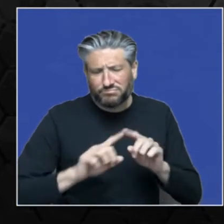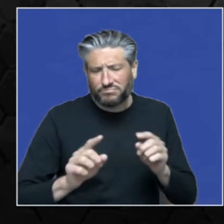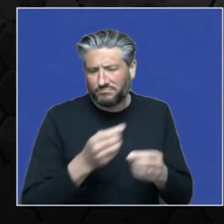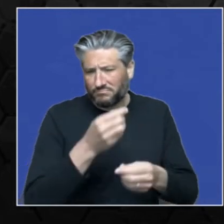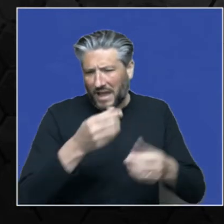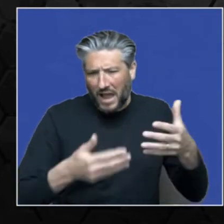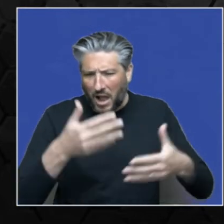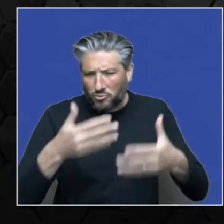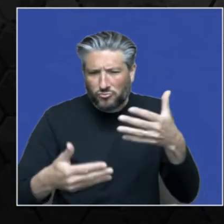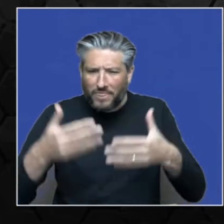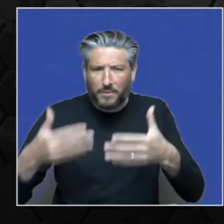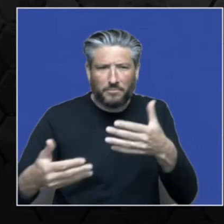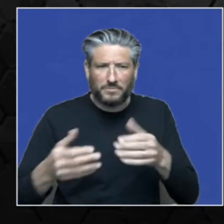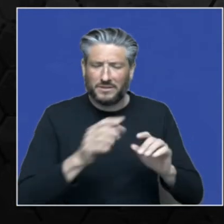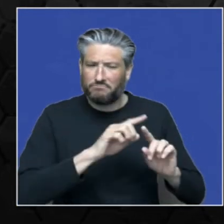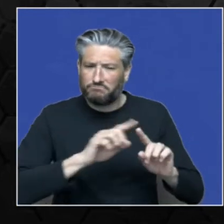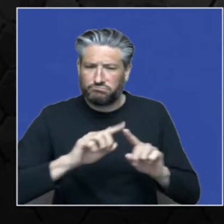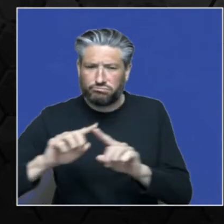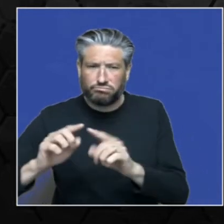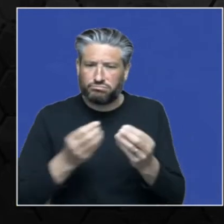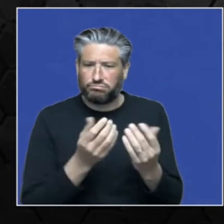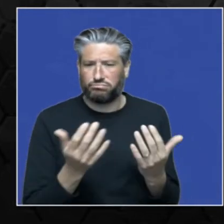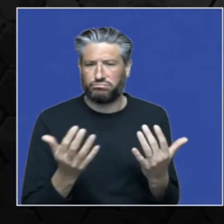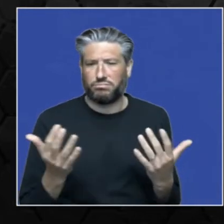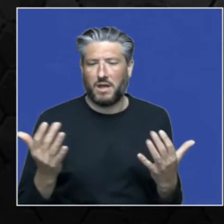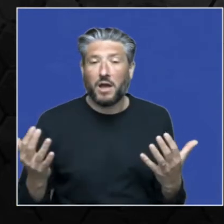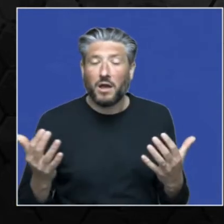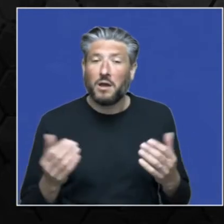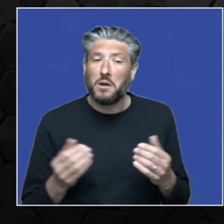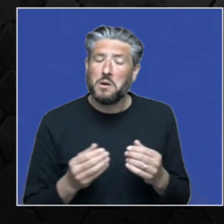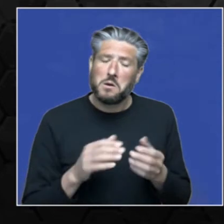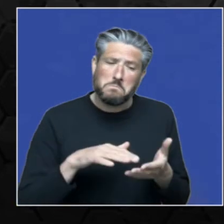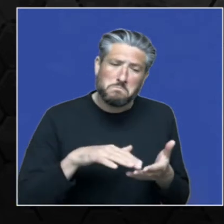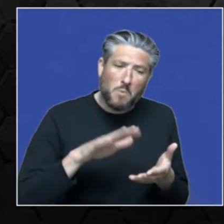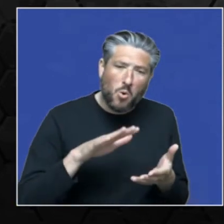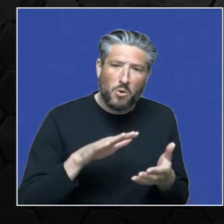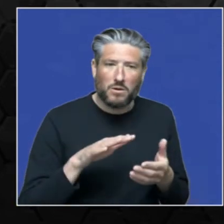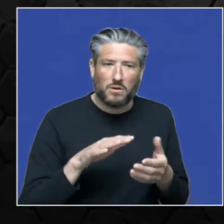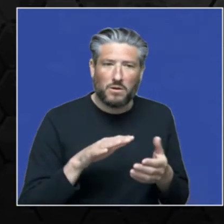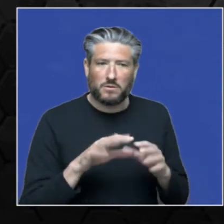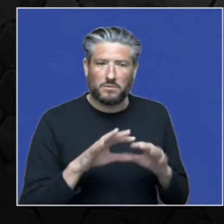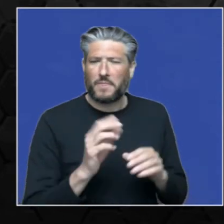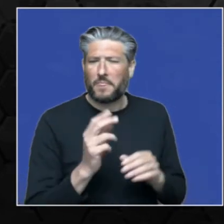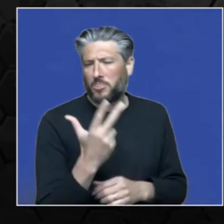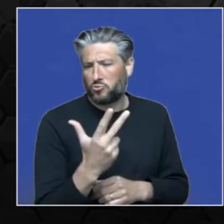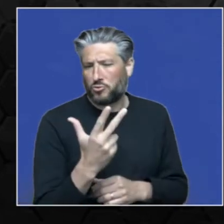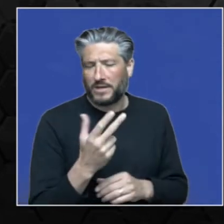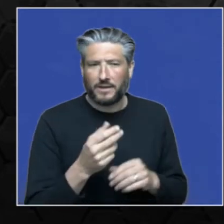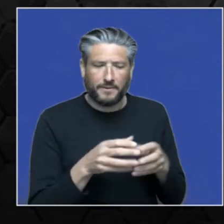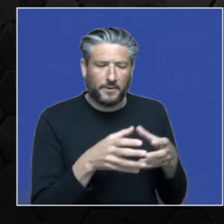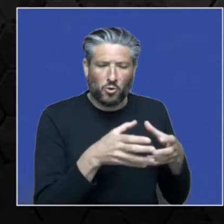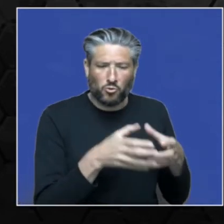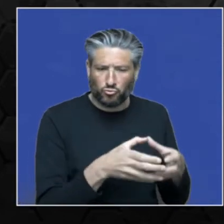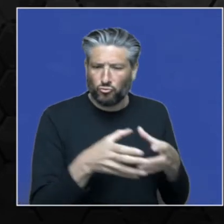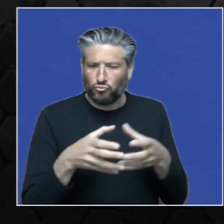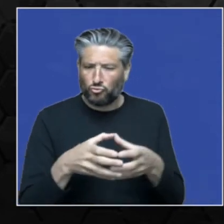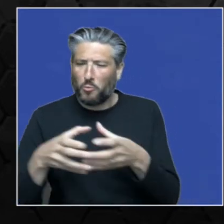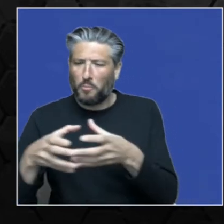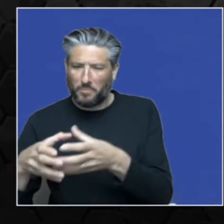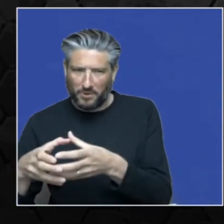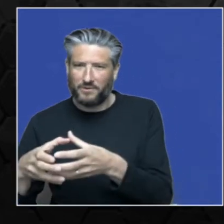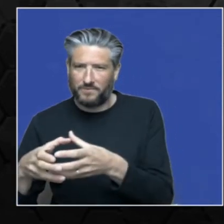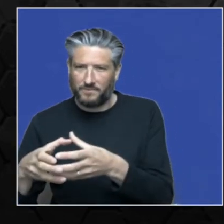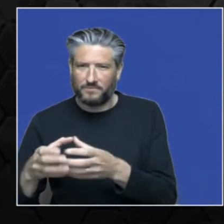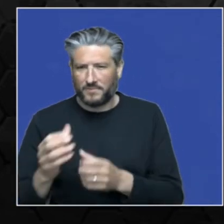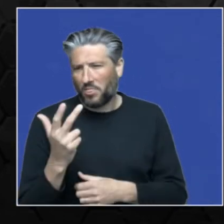use case for machine learning algorithm typically fall into one of three categories. Of these categories,